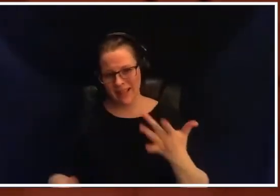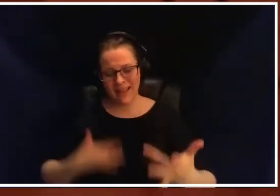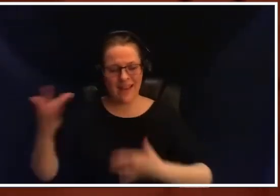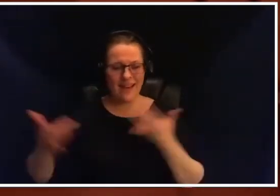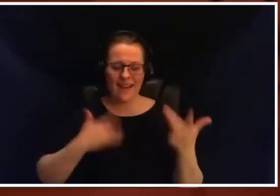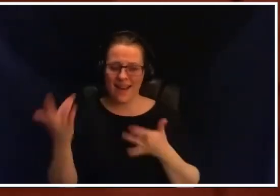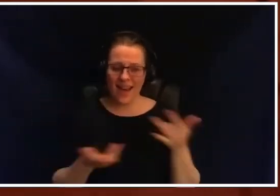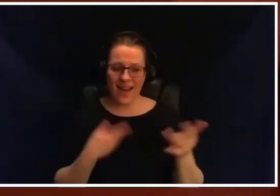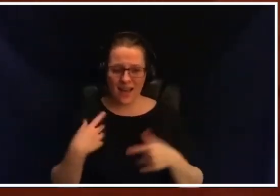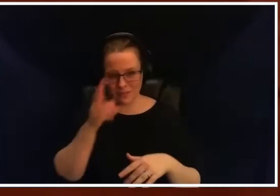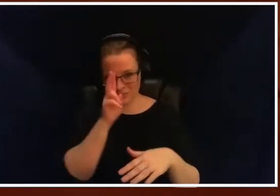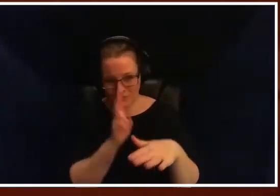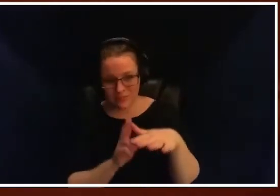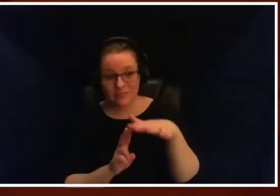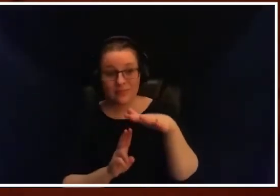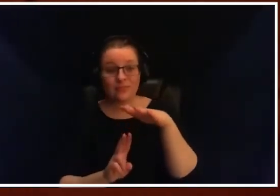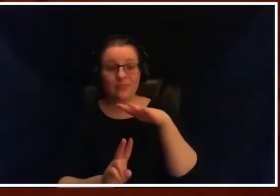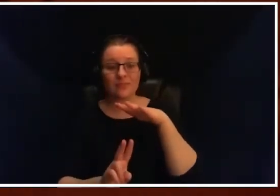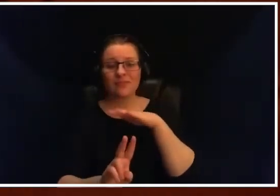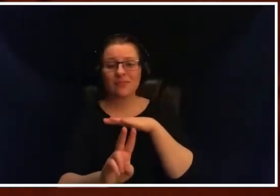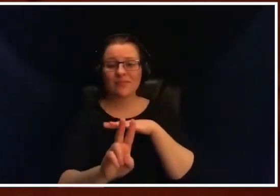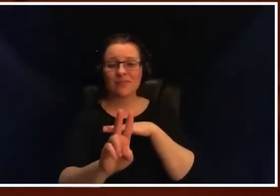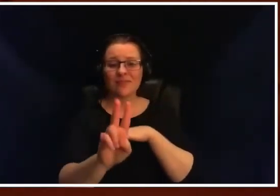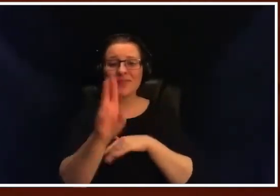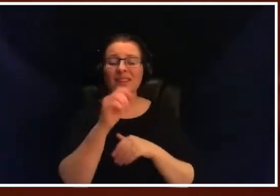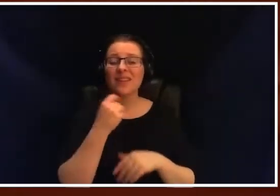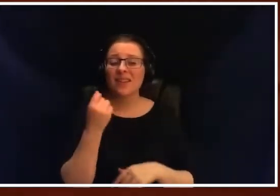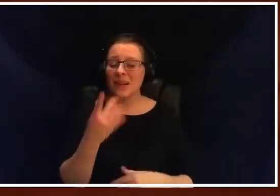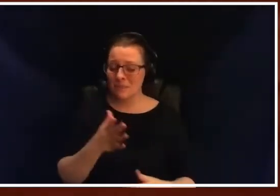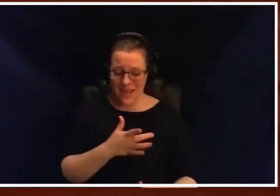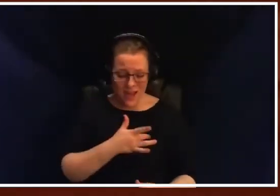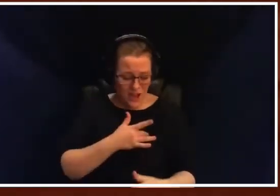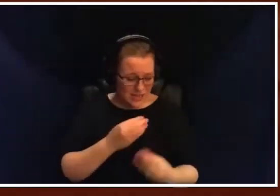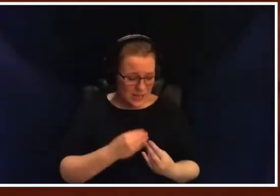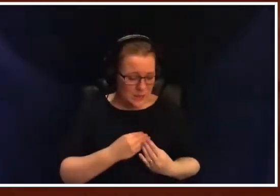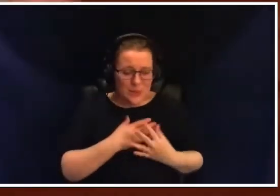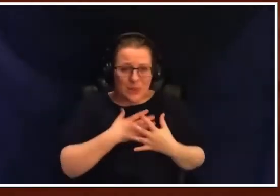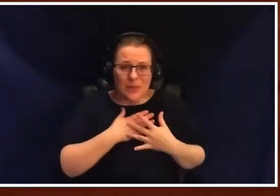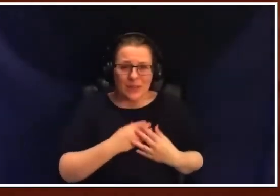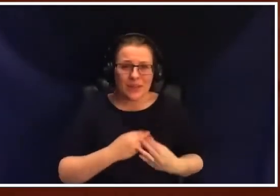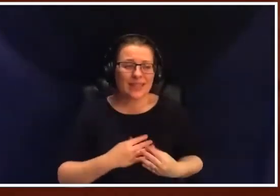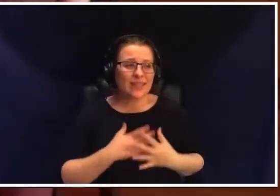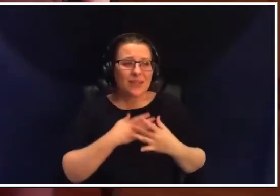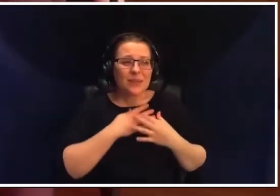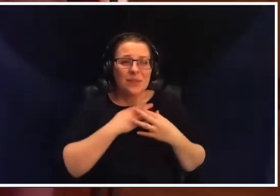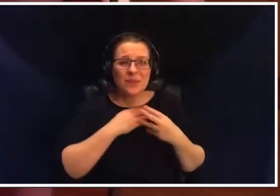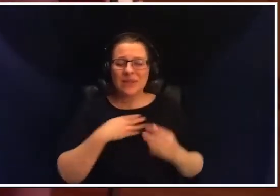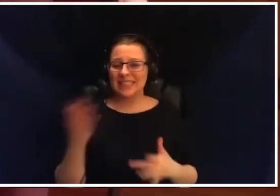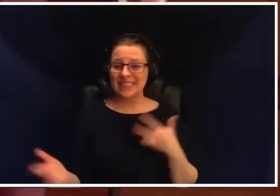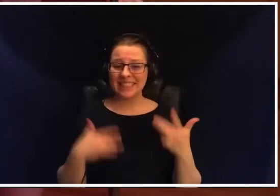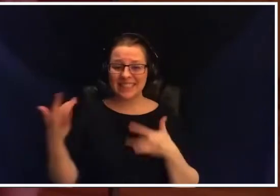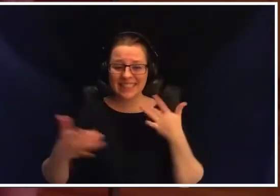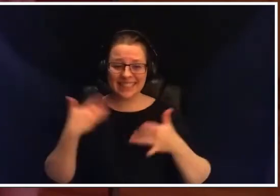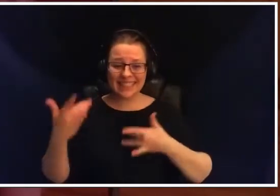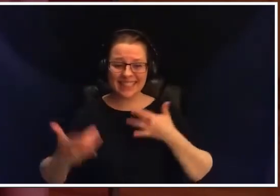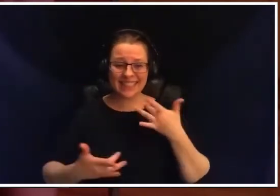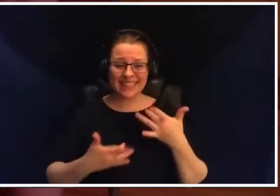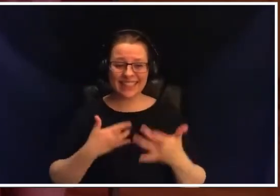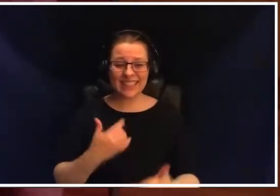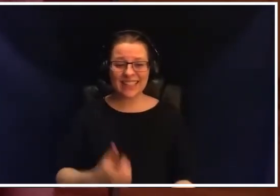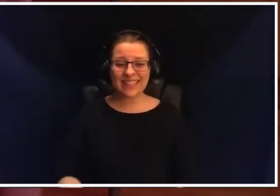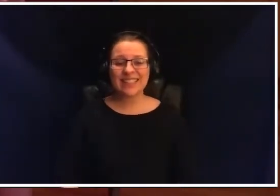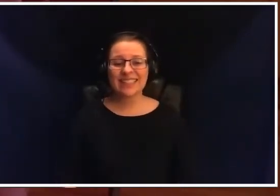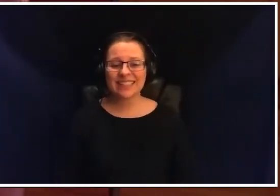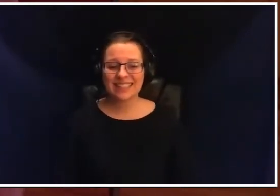exciting. Or how at once my heart took flight. I